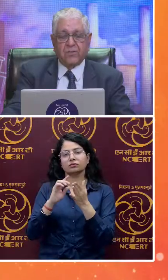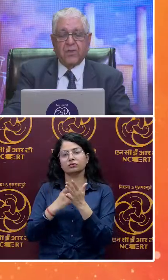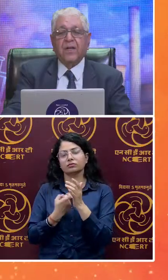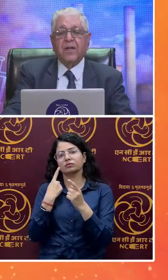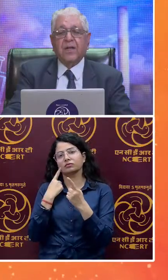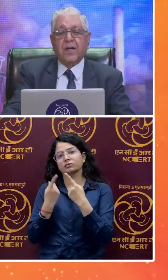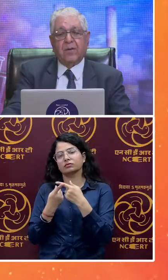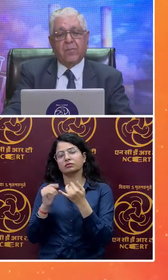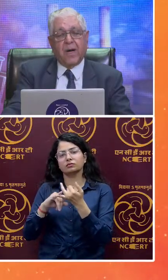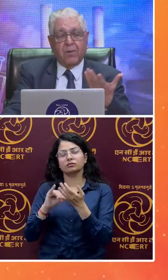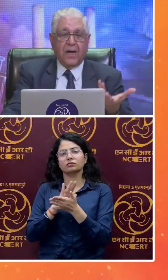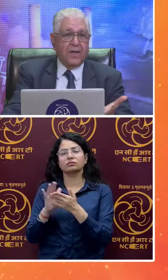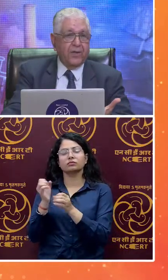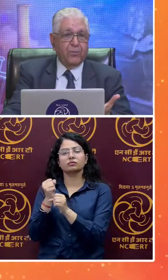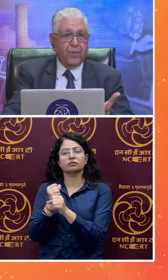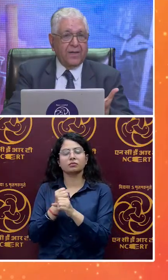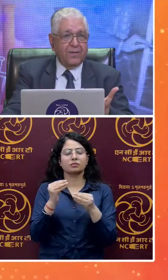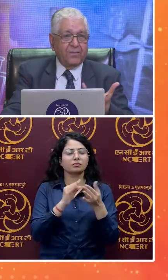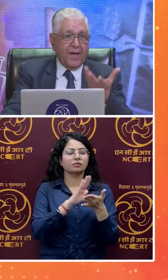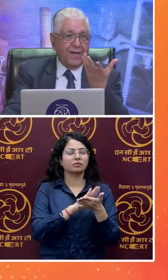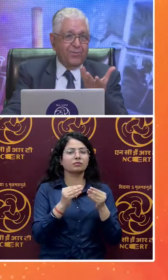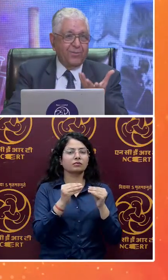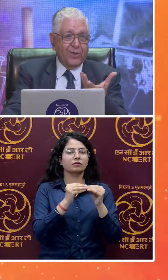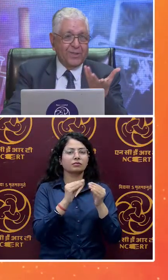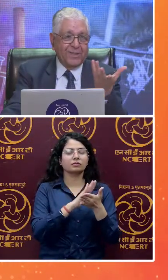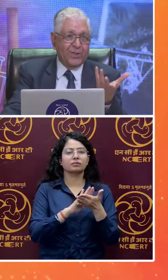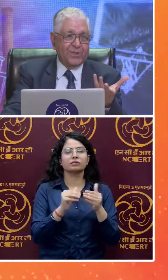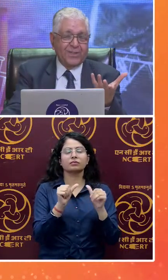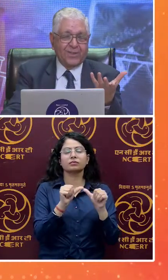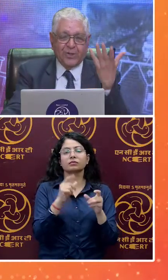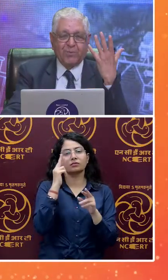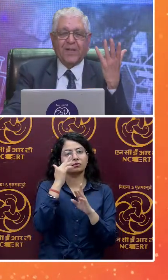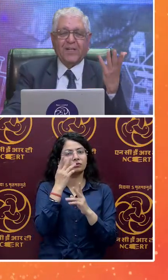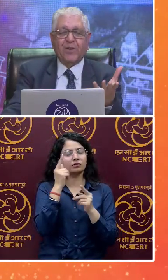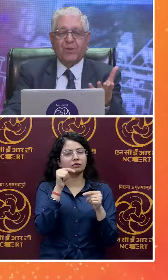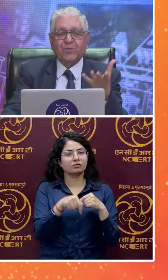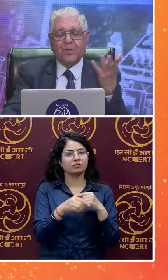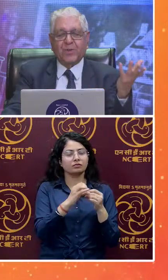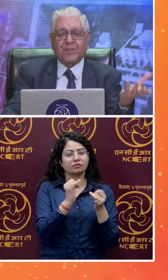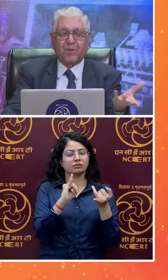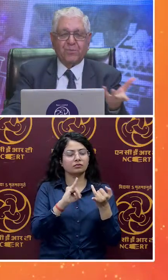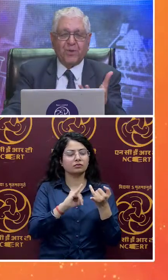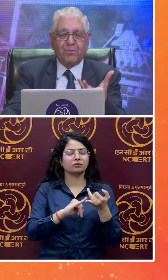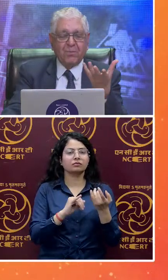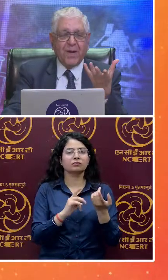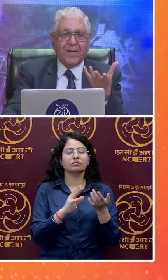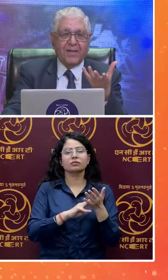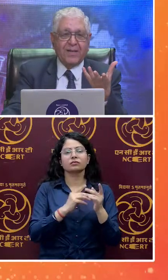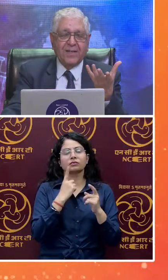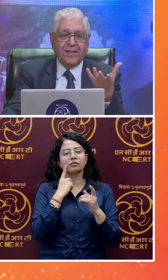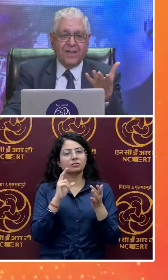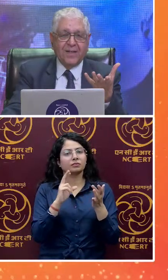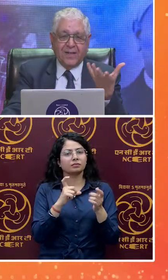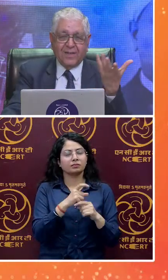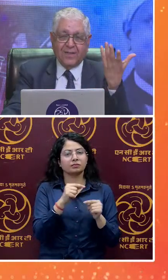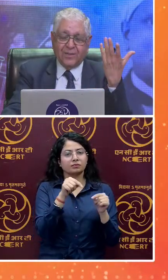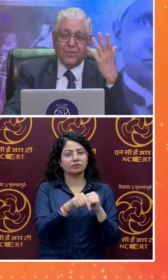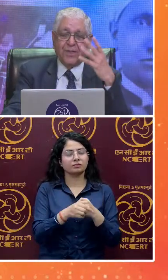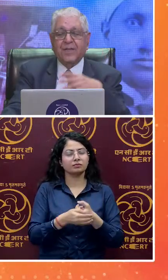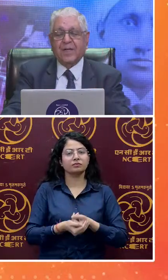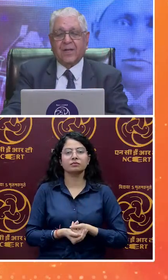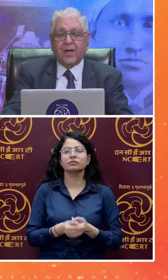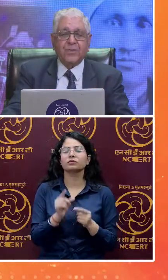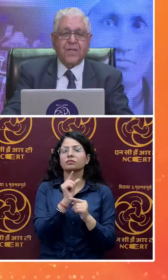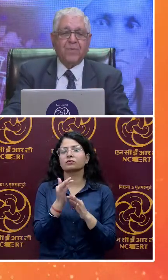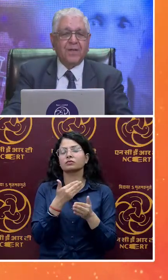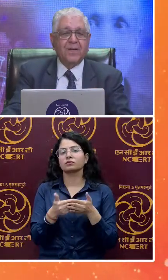effort as well. And Bhabha had knew Blackett because it was cosmic ray showers were first observed by Blackett